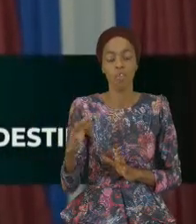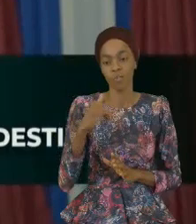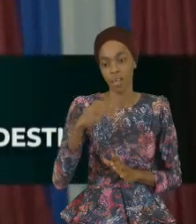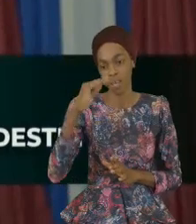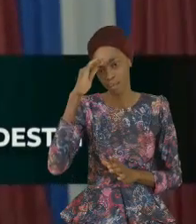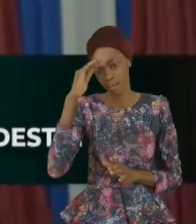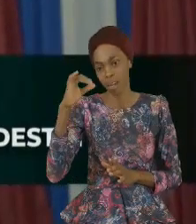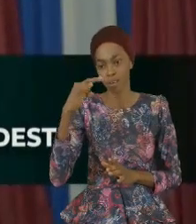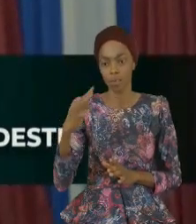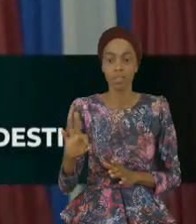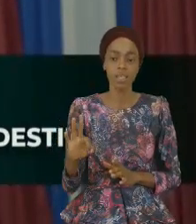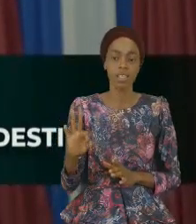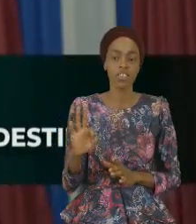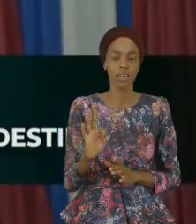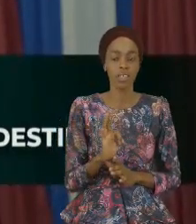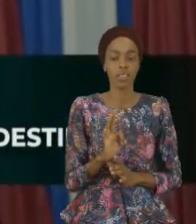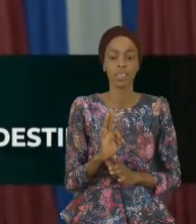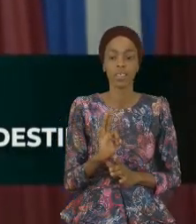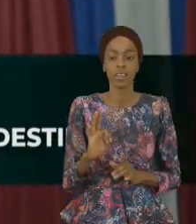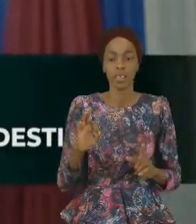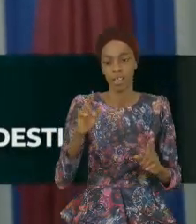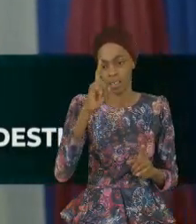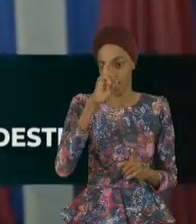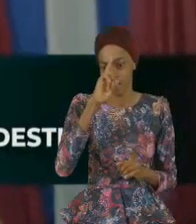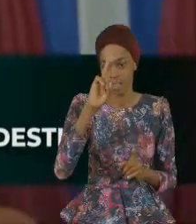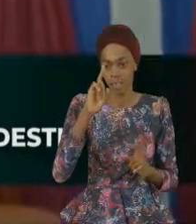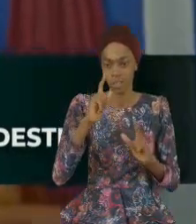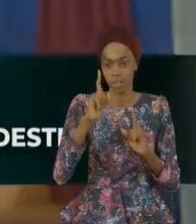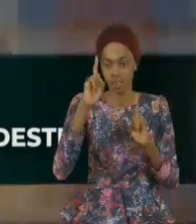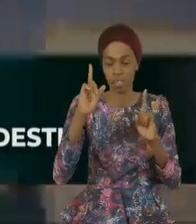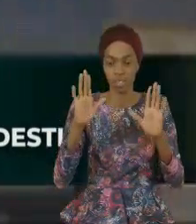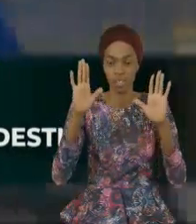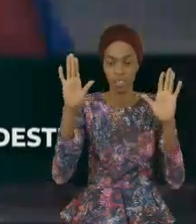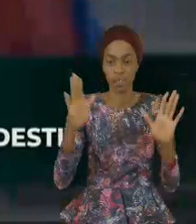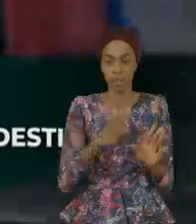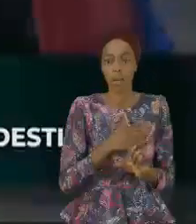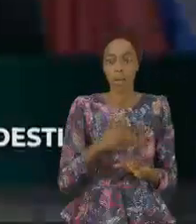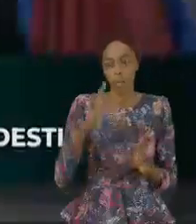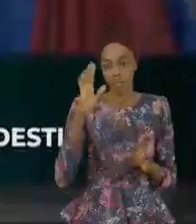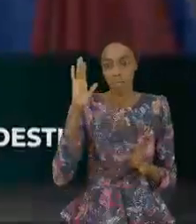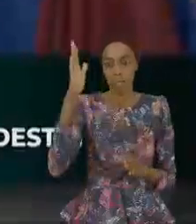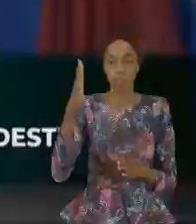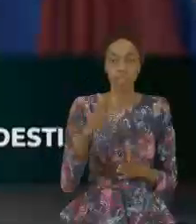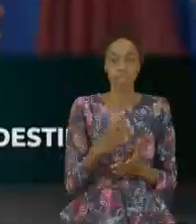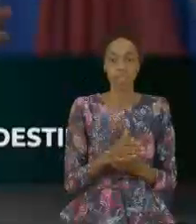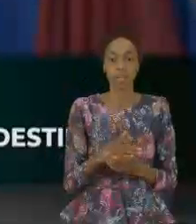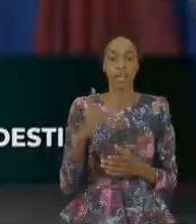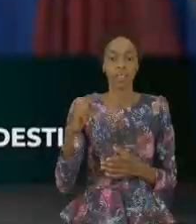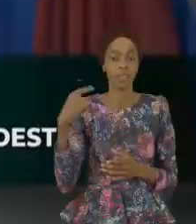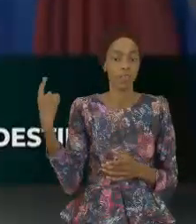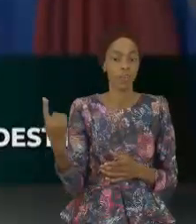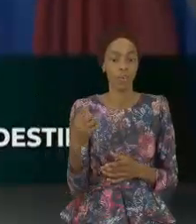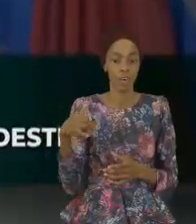of distinction and destiny. The foreverness of a man